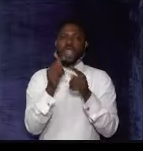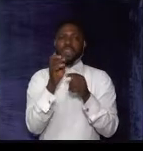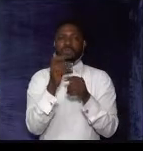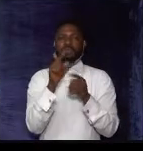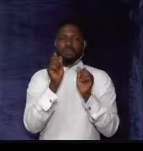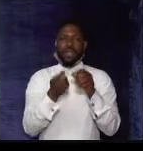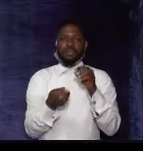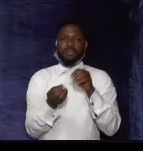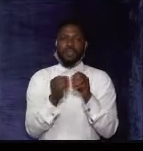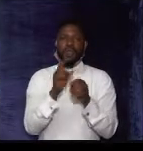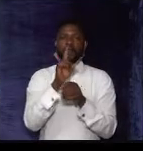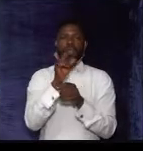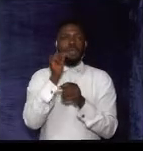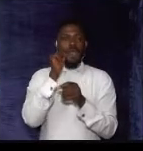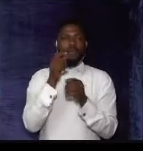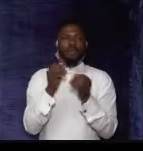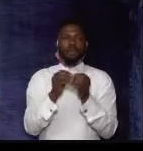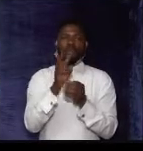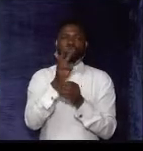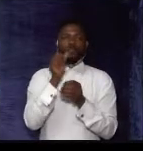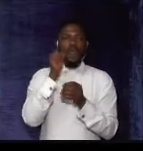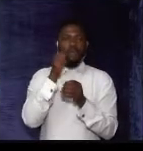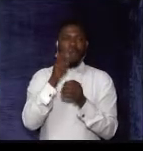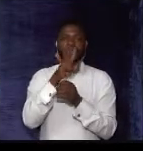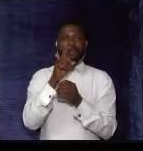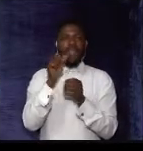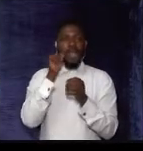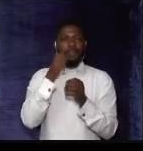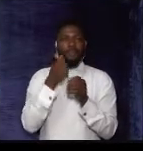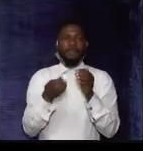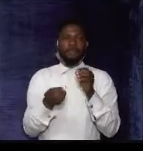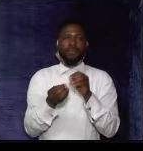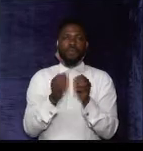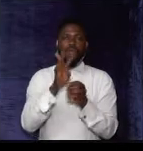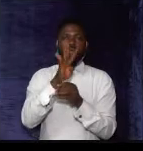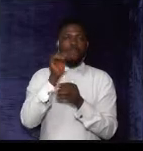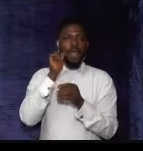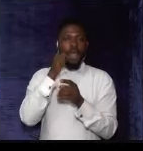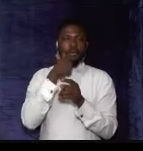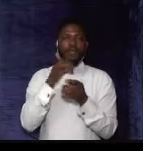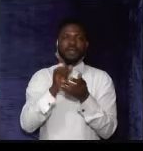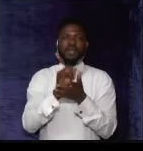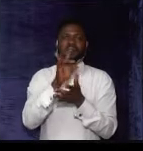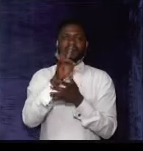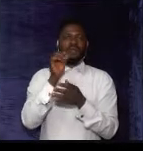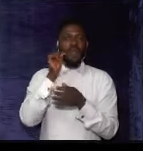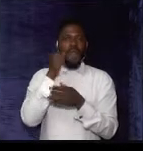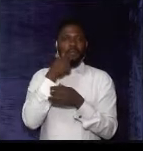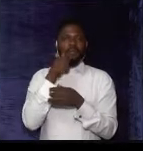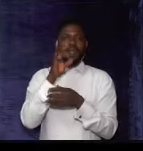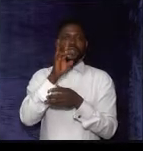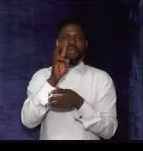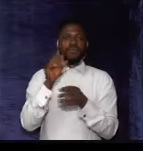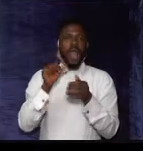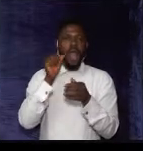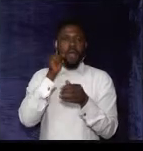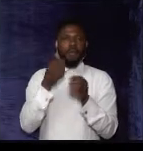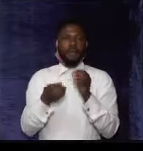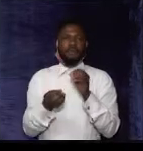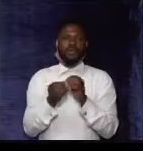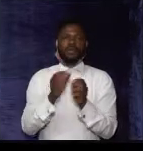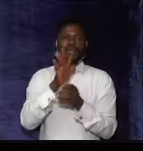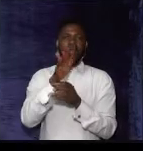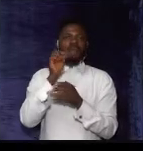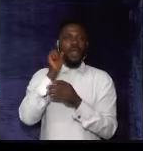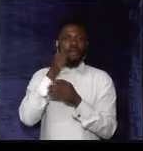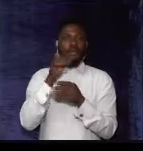side. You can add them. 1 apple plus 2 apples, that's 3 apples. 3 apples plus 4 apples, that's 7 apples.